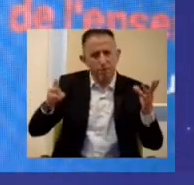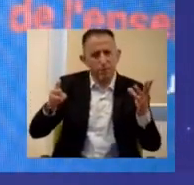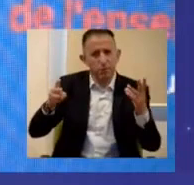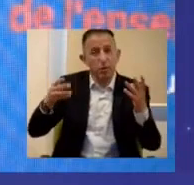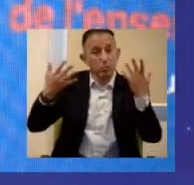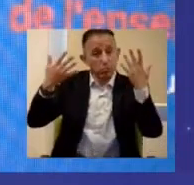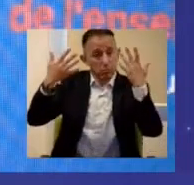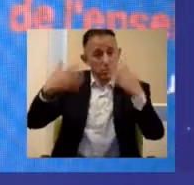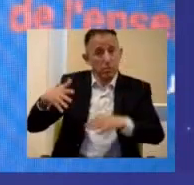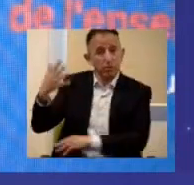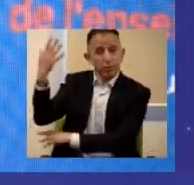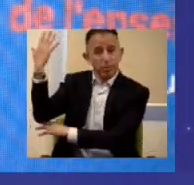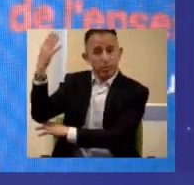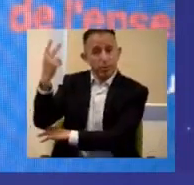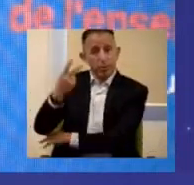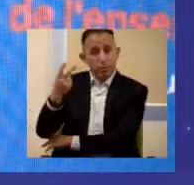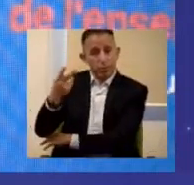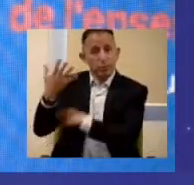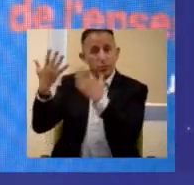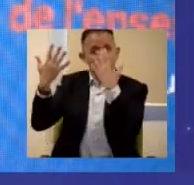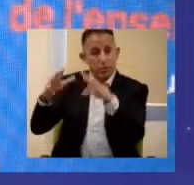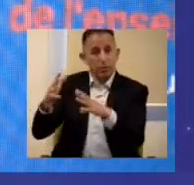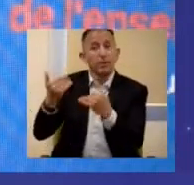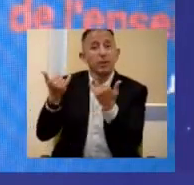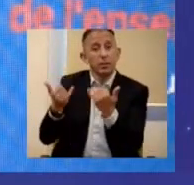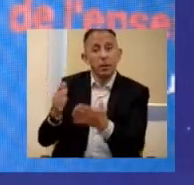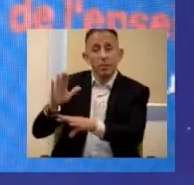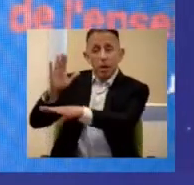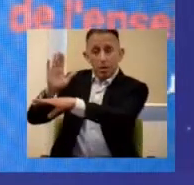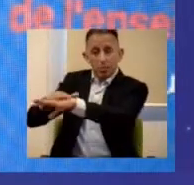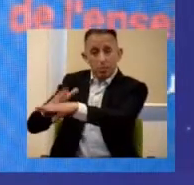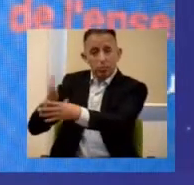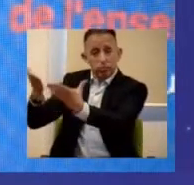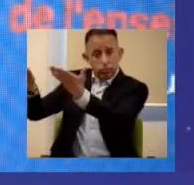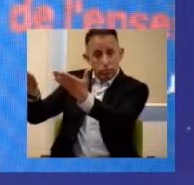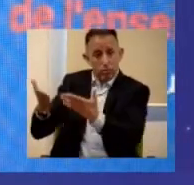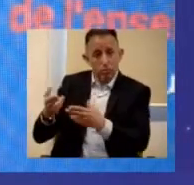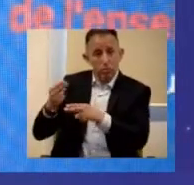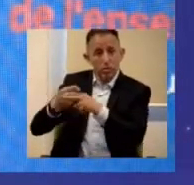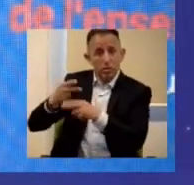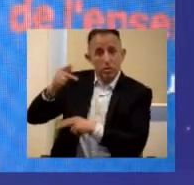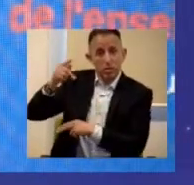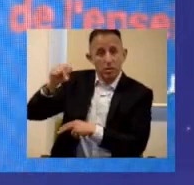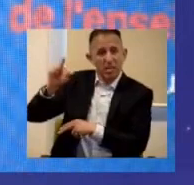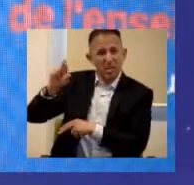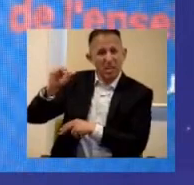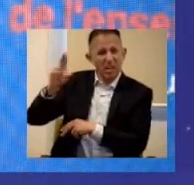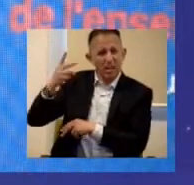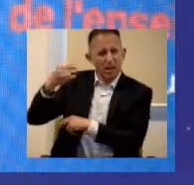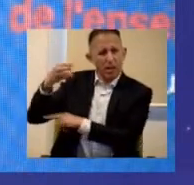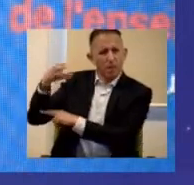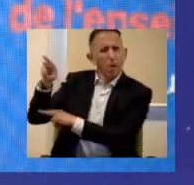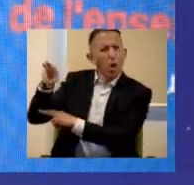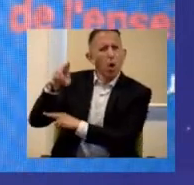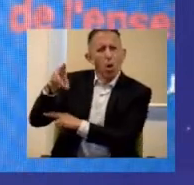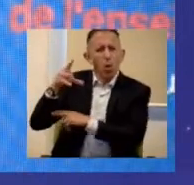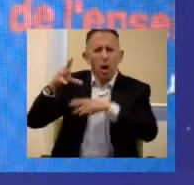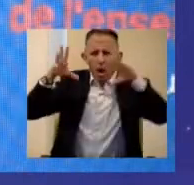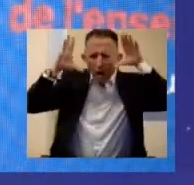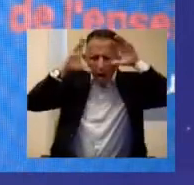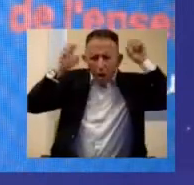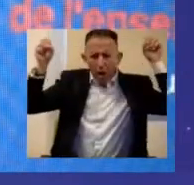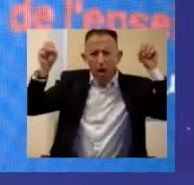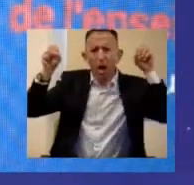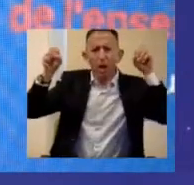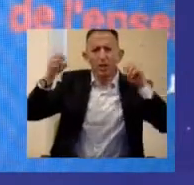Now, after these two speeches, I will invite Mr. Malik Ghallab, member of the